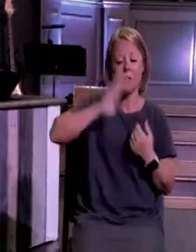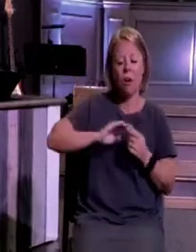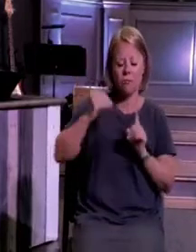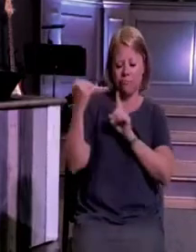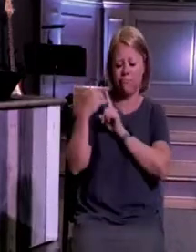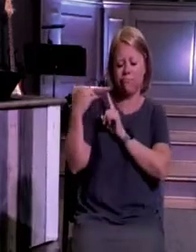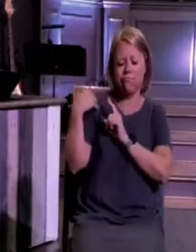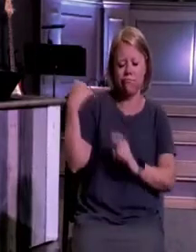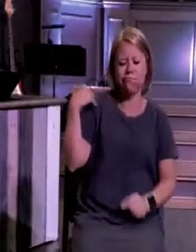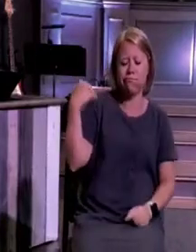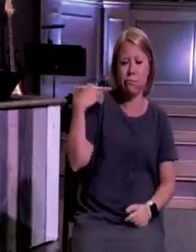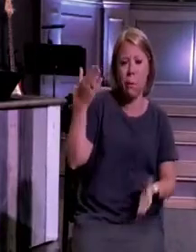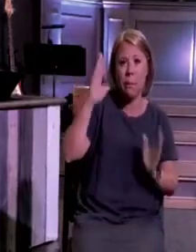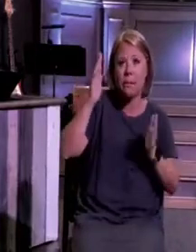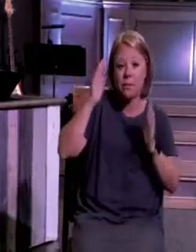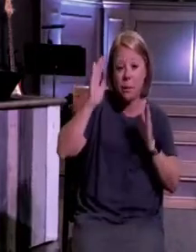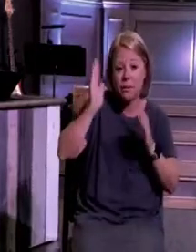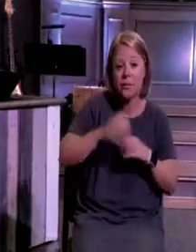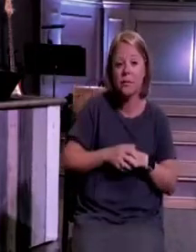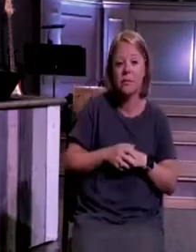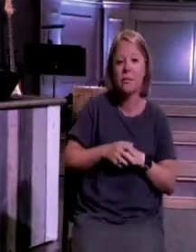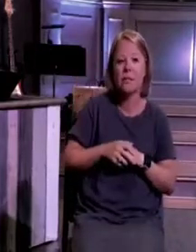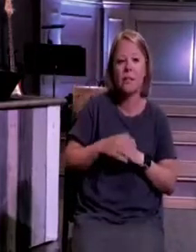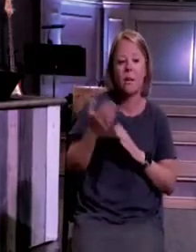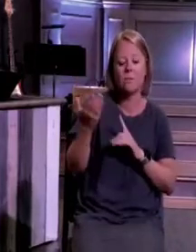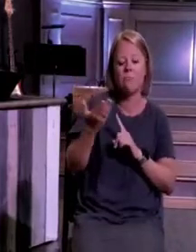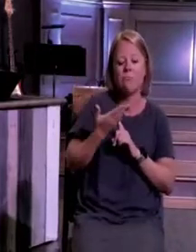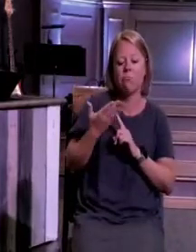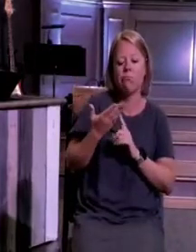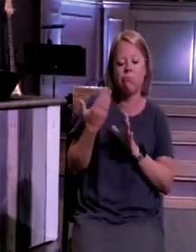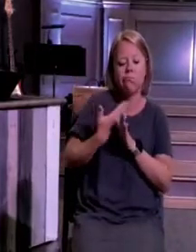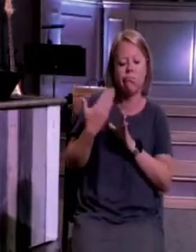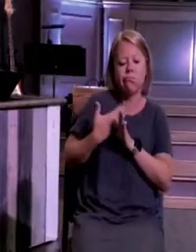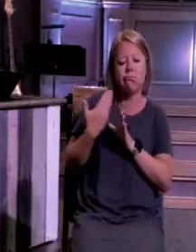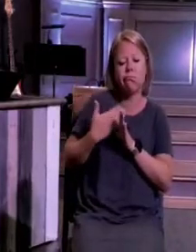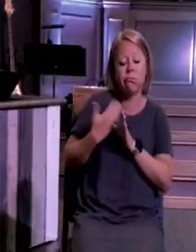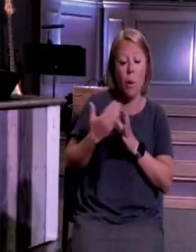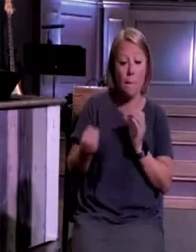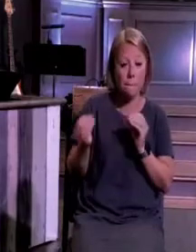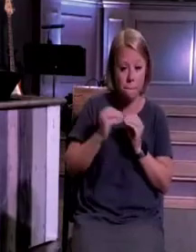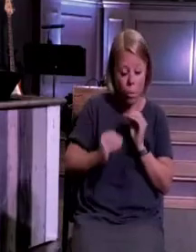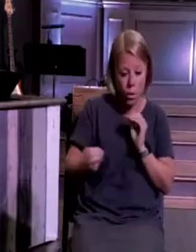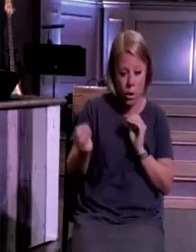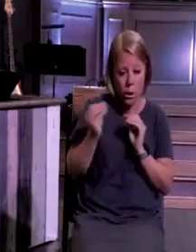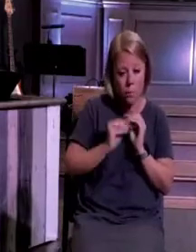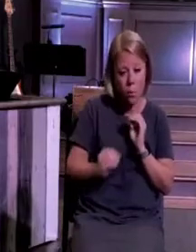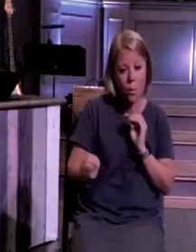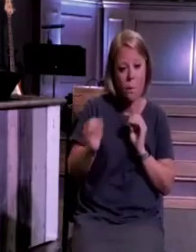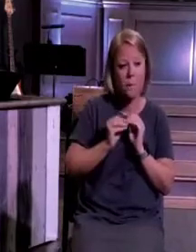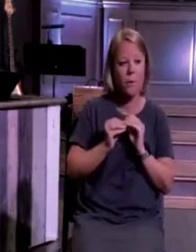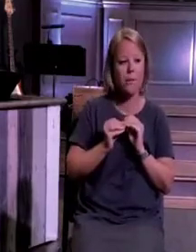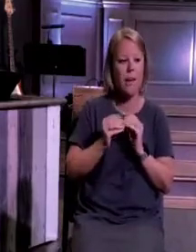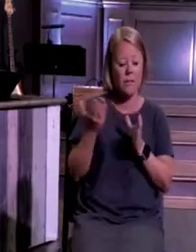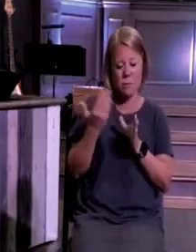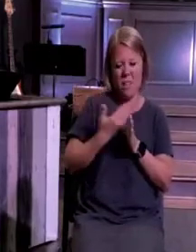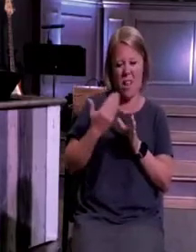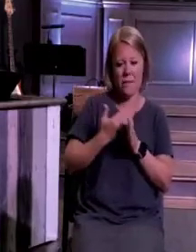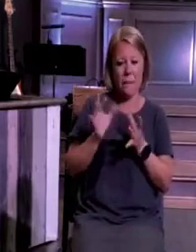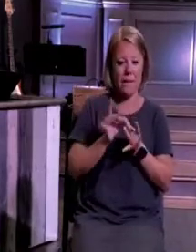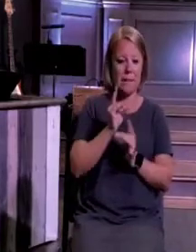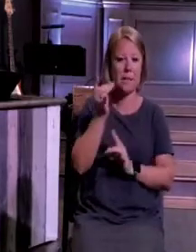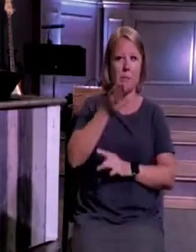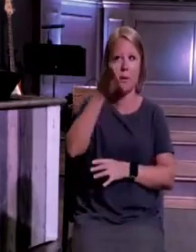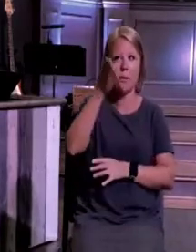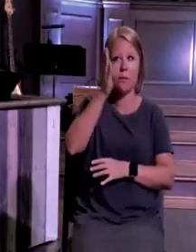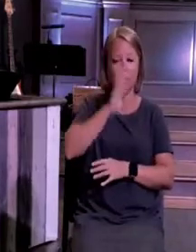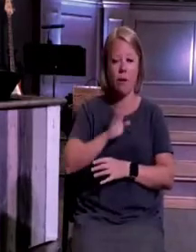listen to me, are you listening to me, aggravate me more. Have you ever been aggravated by the Spirit of